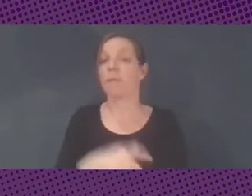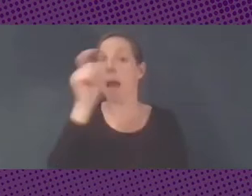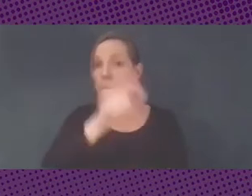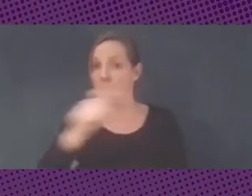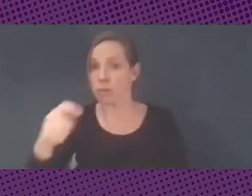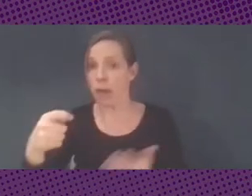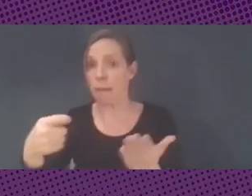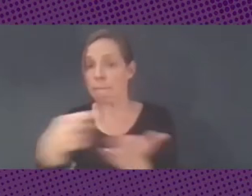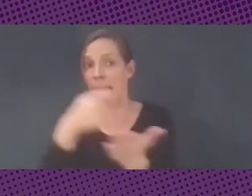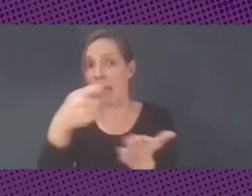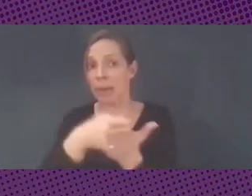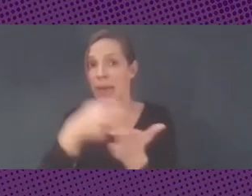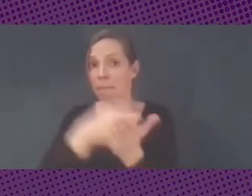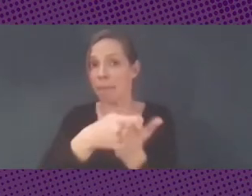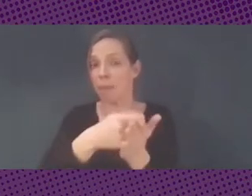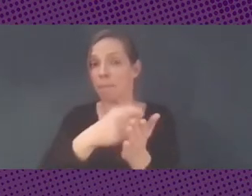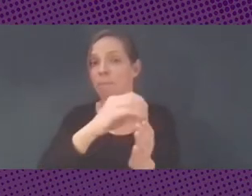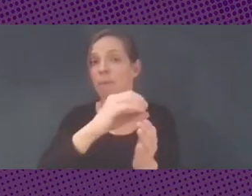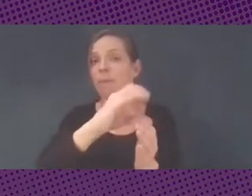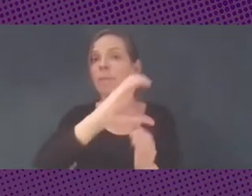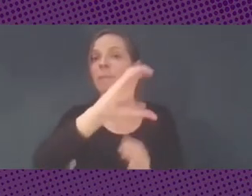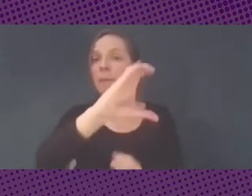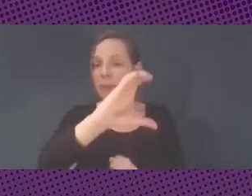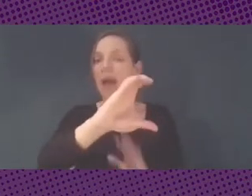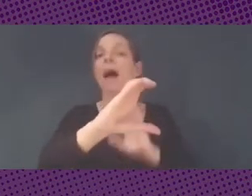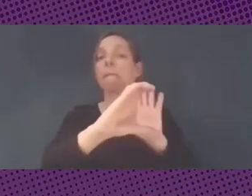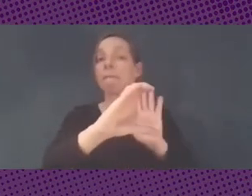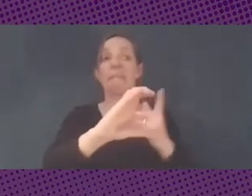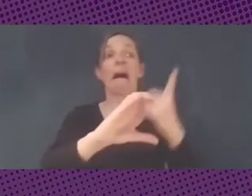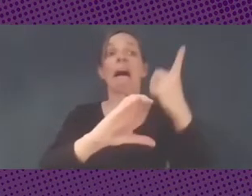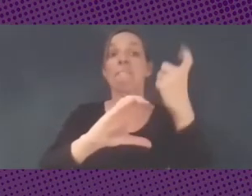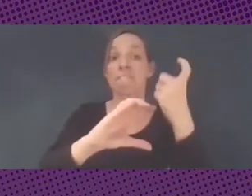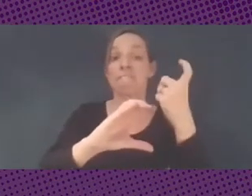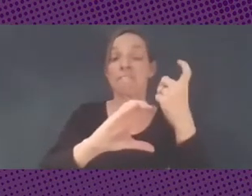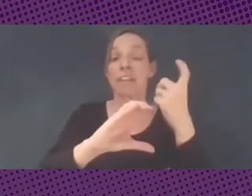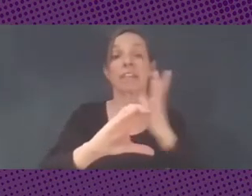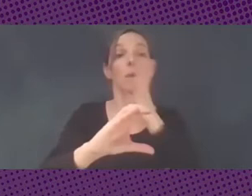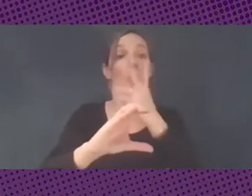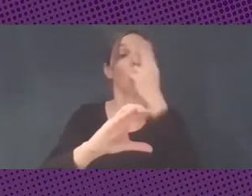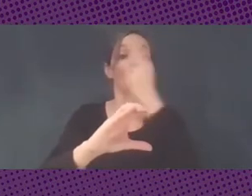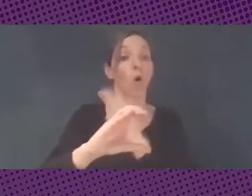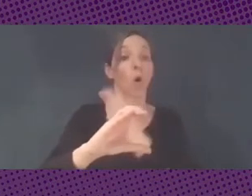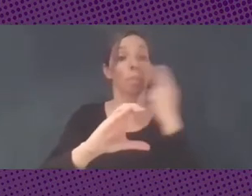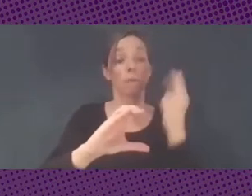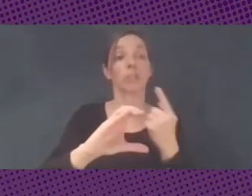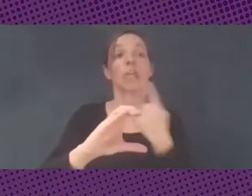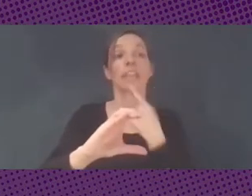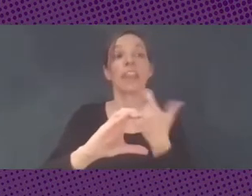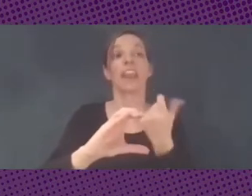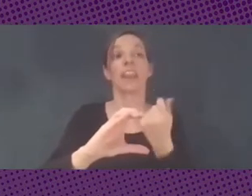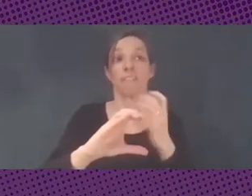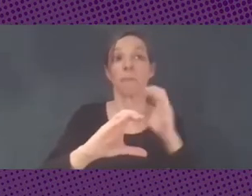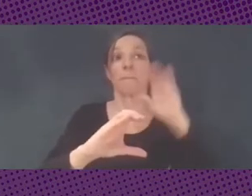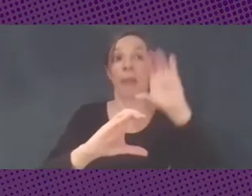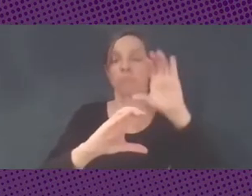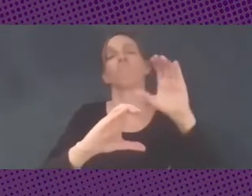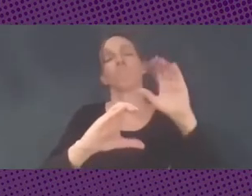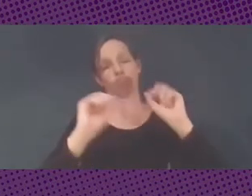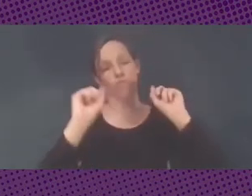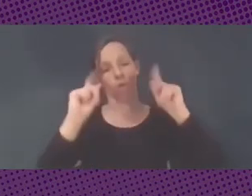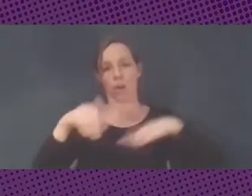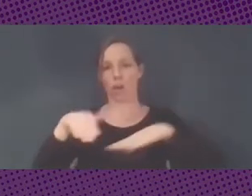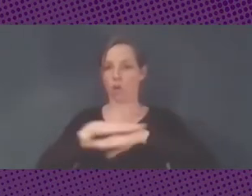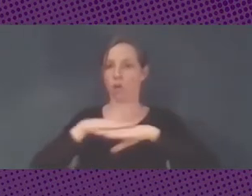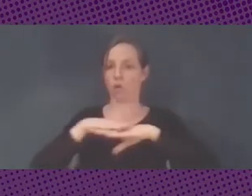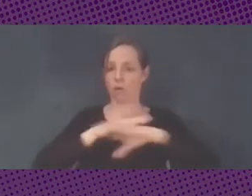this, the fact that the state assumes demand risk in this kind of scenarios. What is the